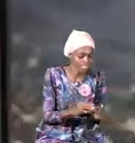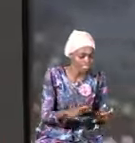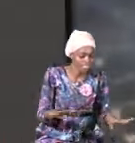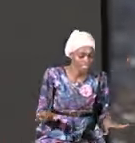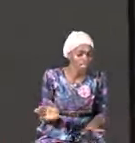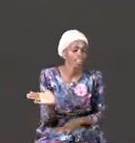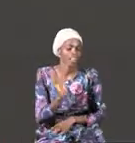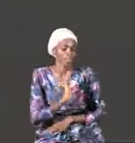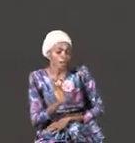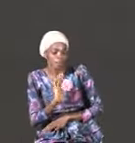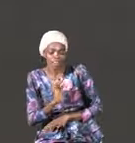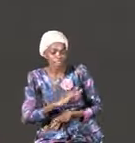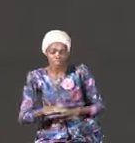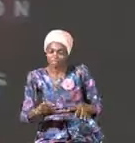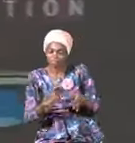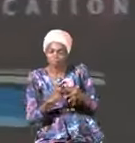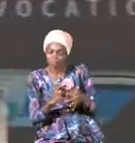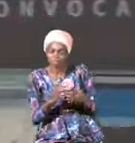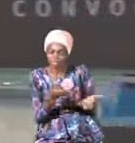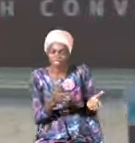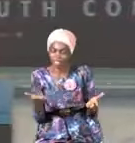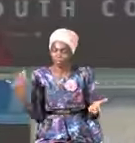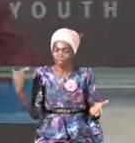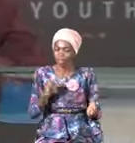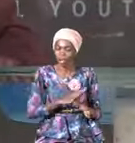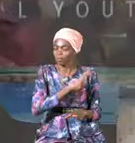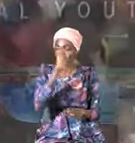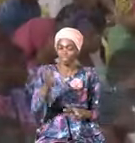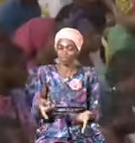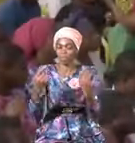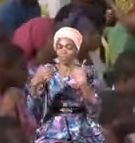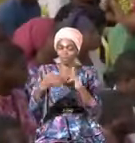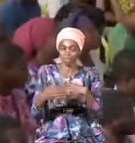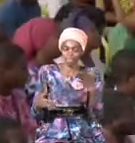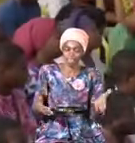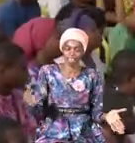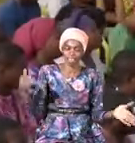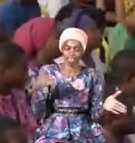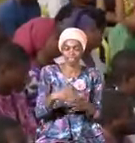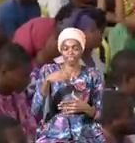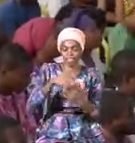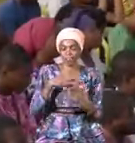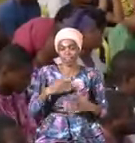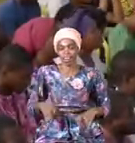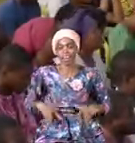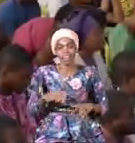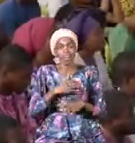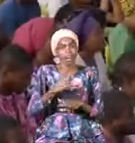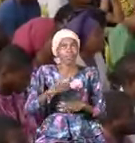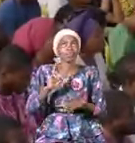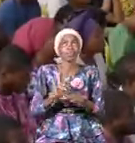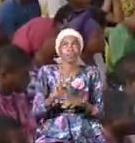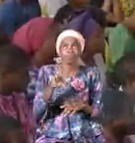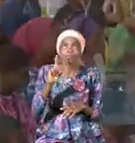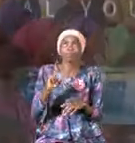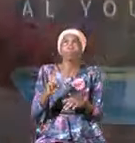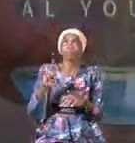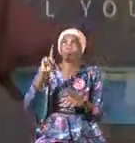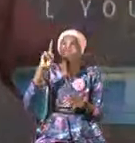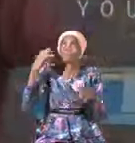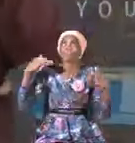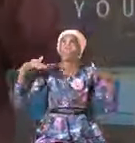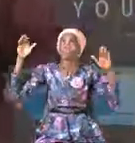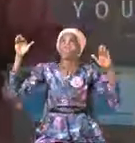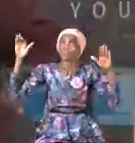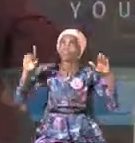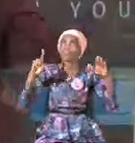before. I've never been down there anymore in my life. And up she went, and the